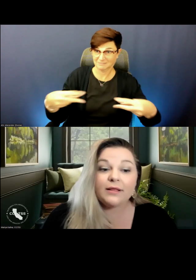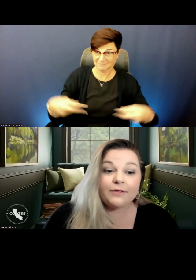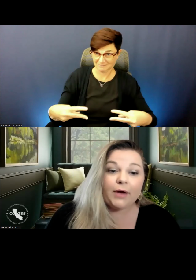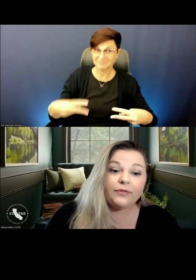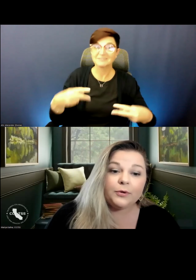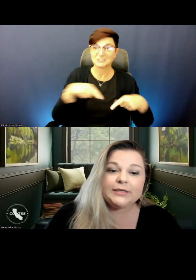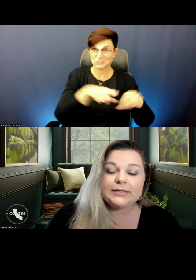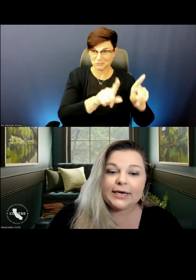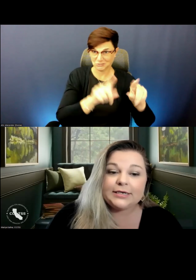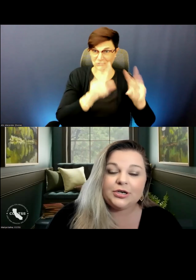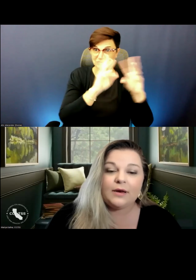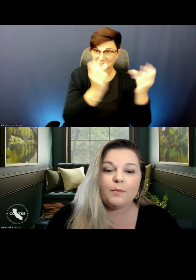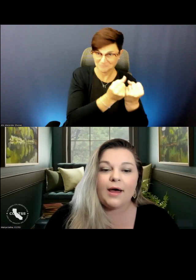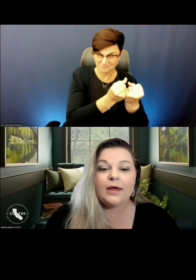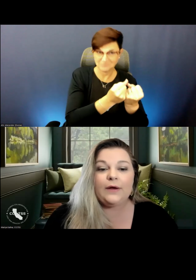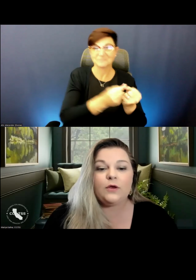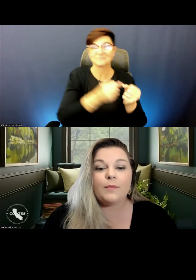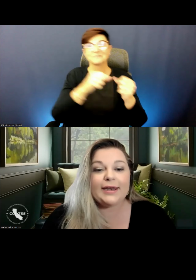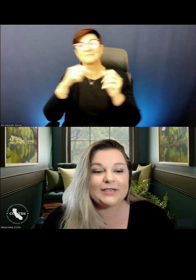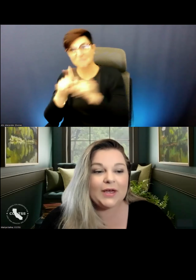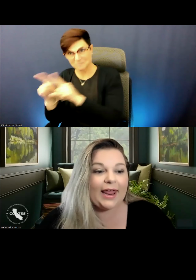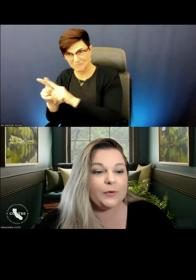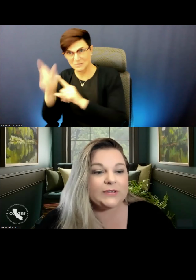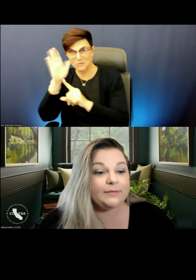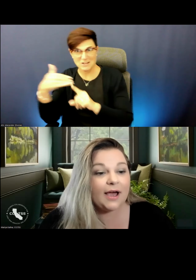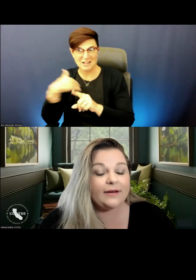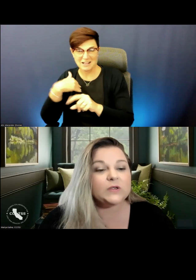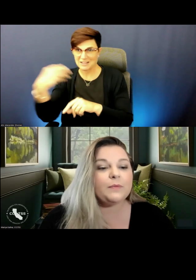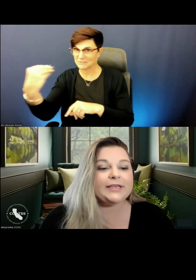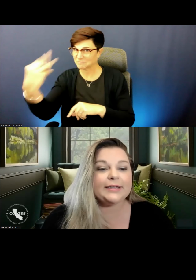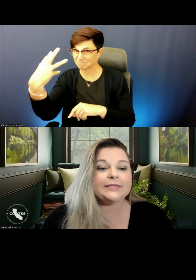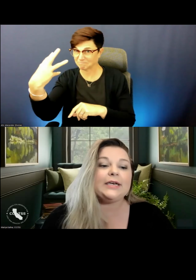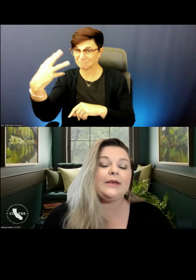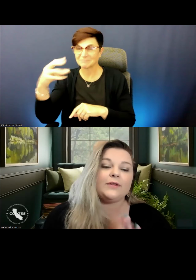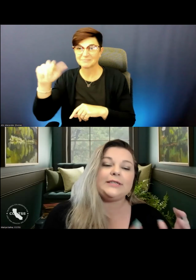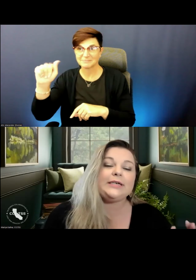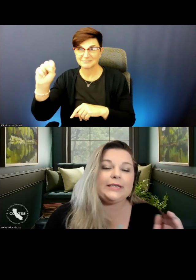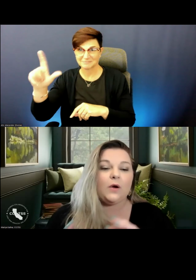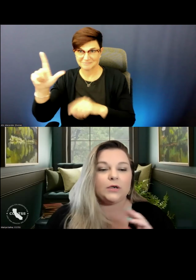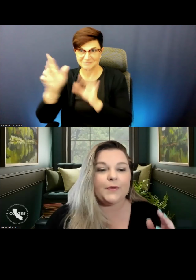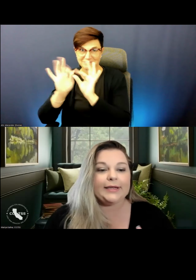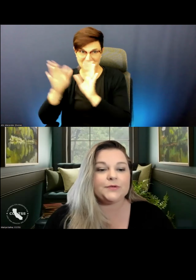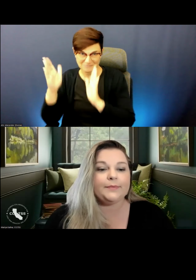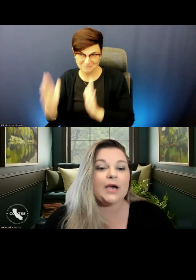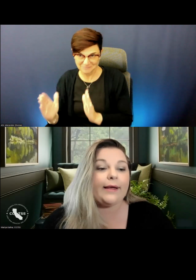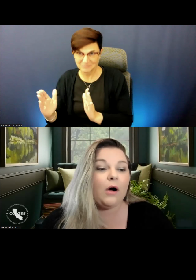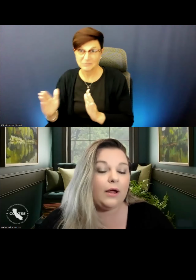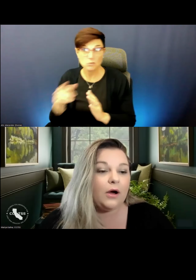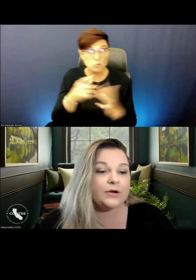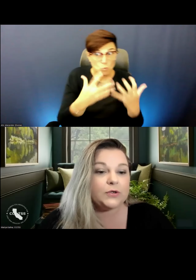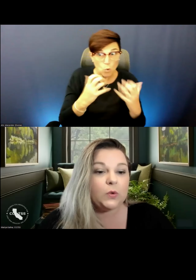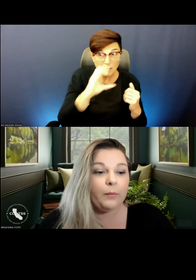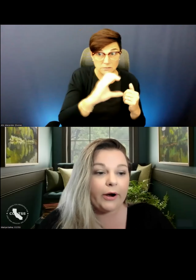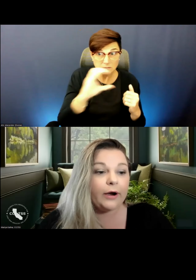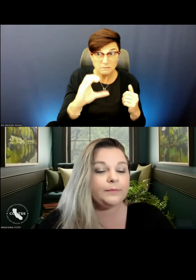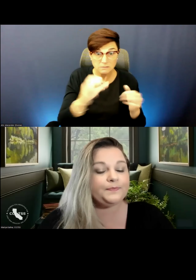be spotlit throughout the presentation, but you may need to enable subtitles by selecting either the CC or transcript icon